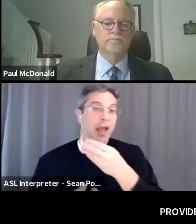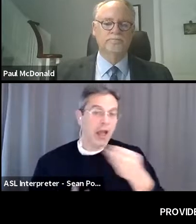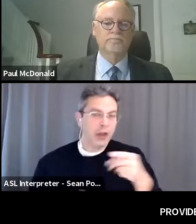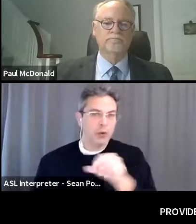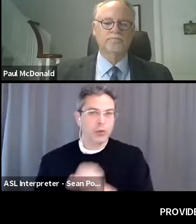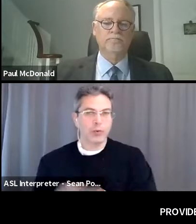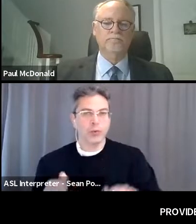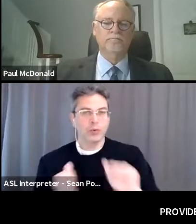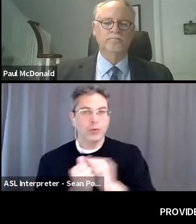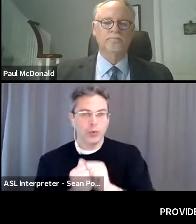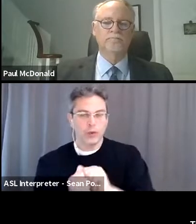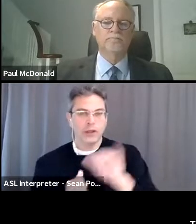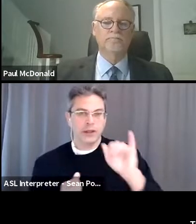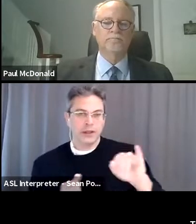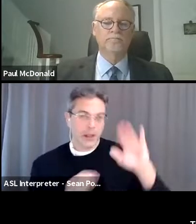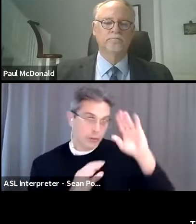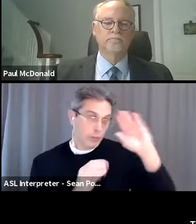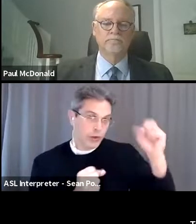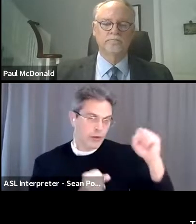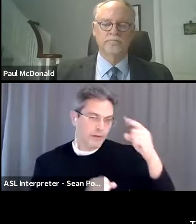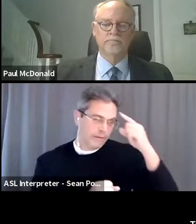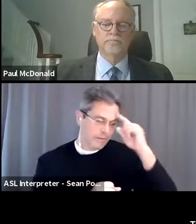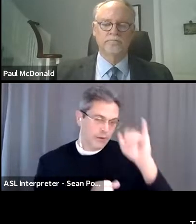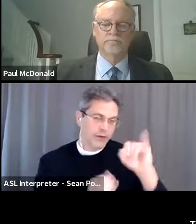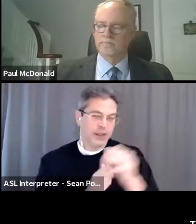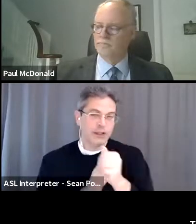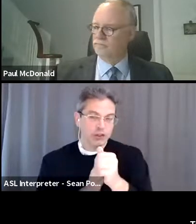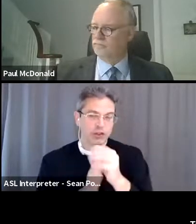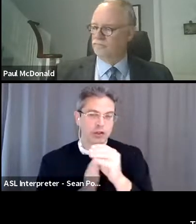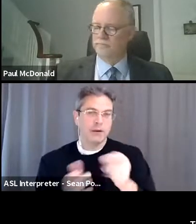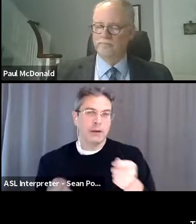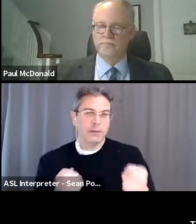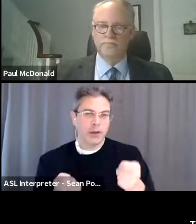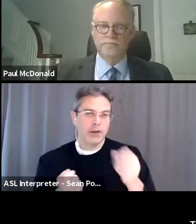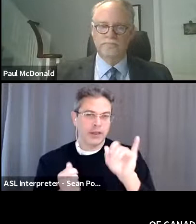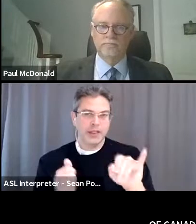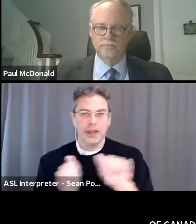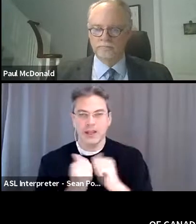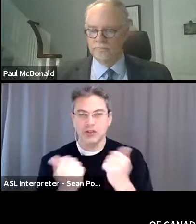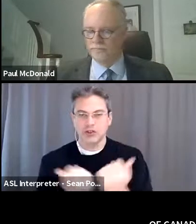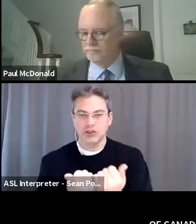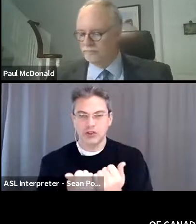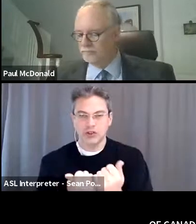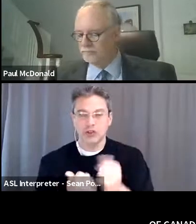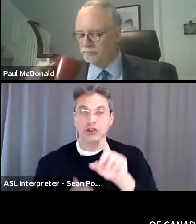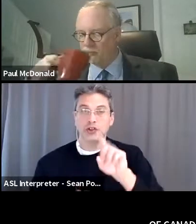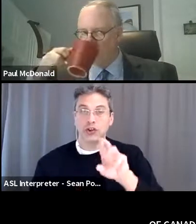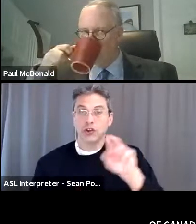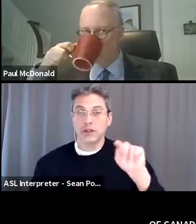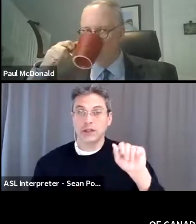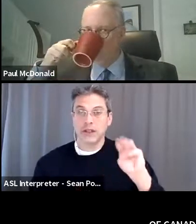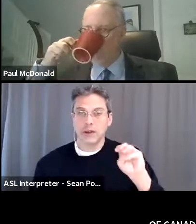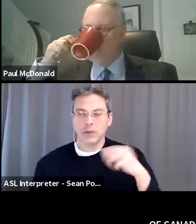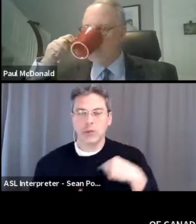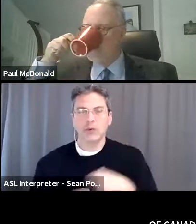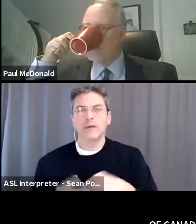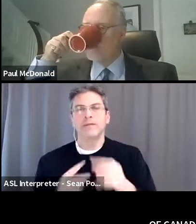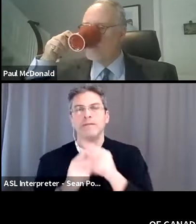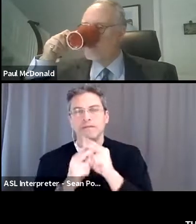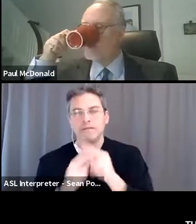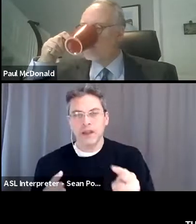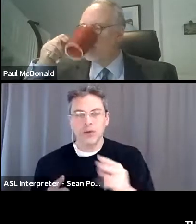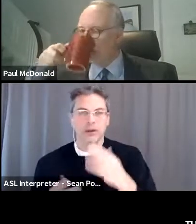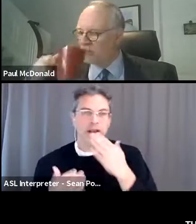with the President in the leadership and management of the agency. Dr. Tam, we are incredibly grateful for the